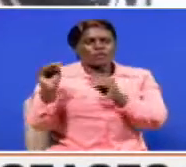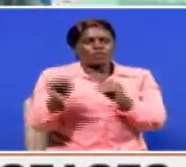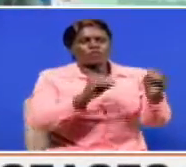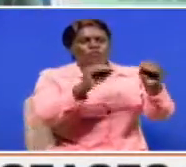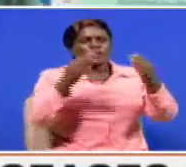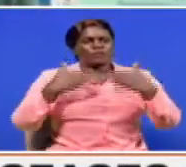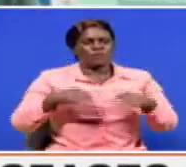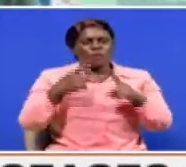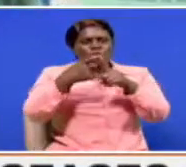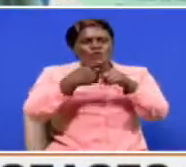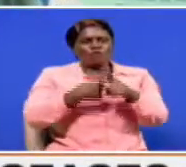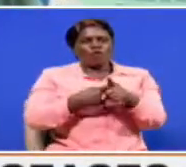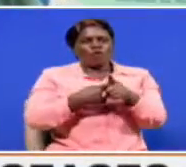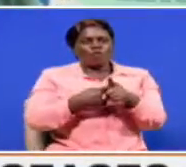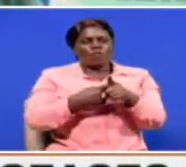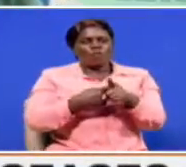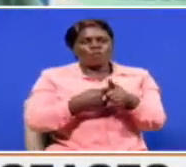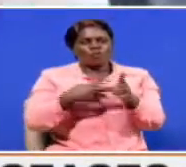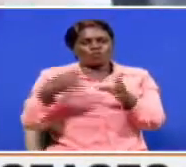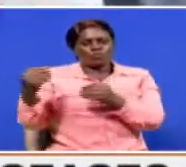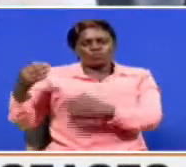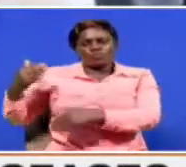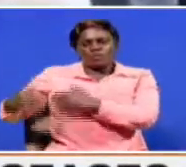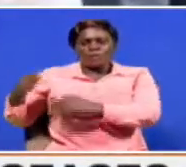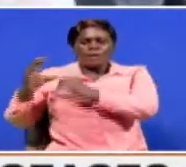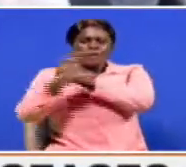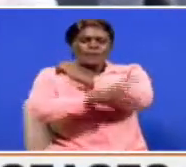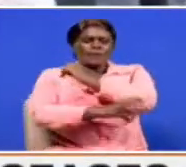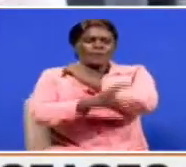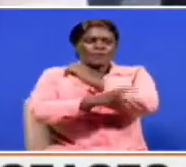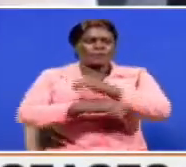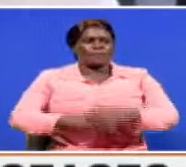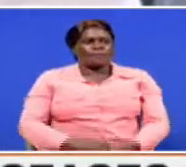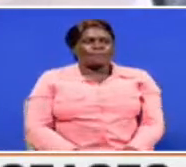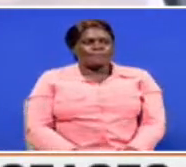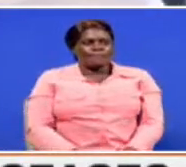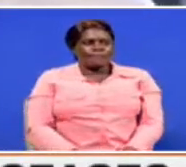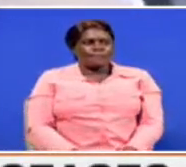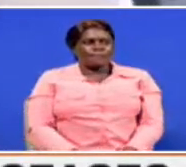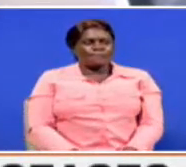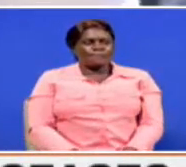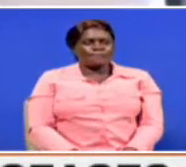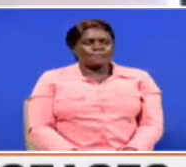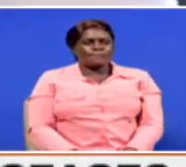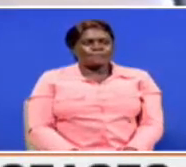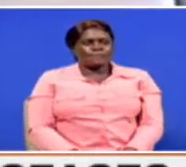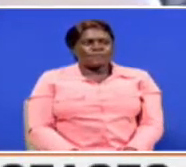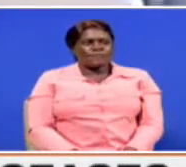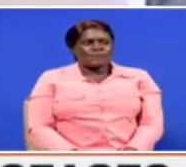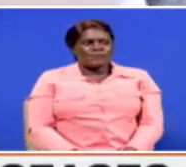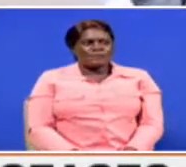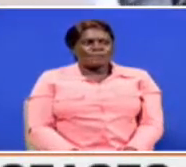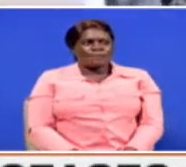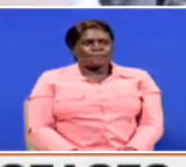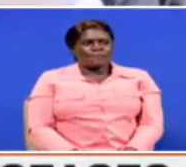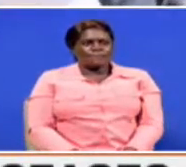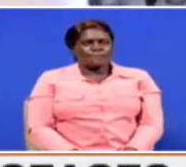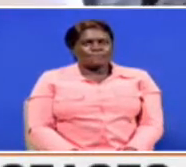of people from and to the neighboring countries. Bramwabwiri, KTN News,